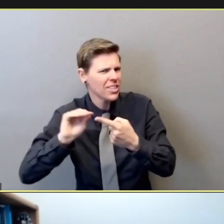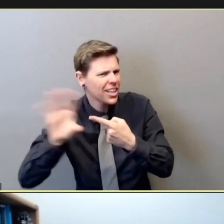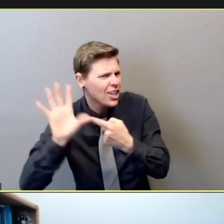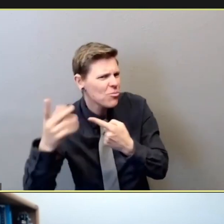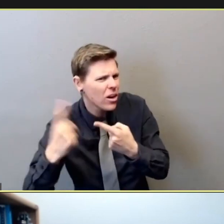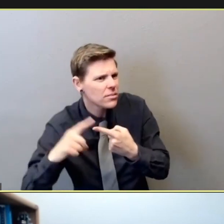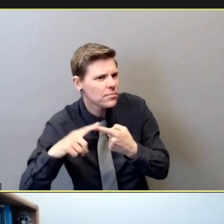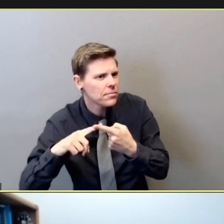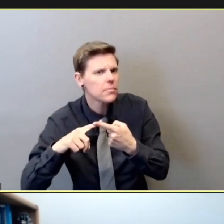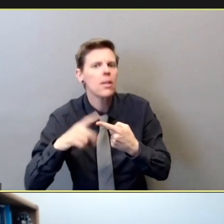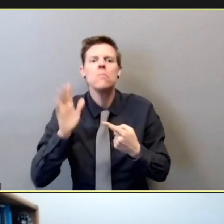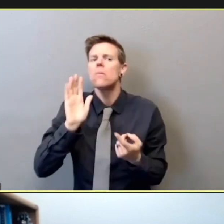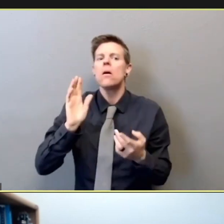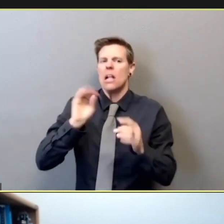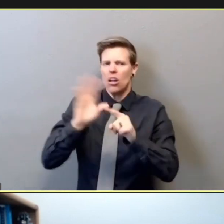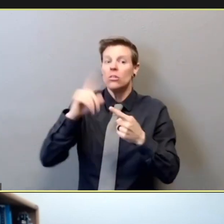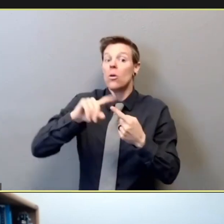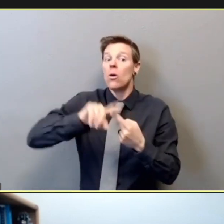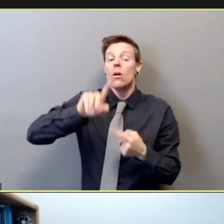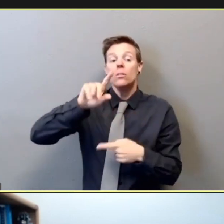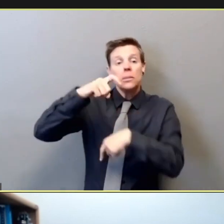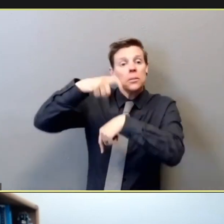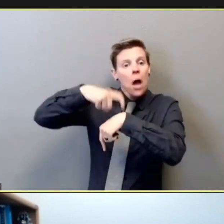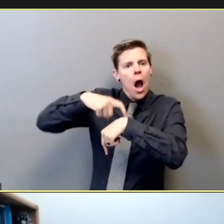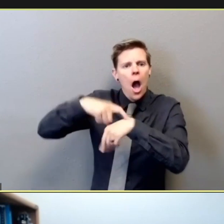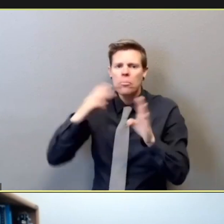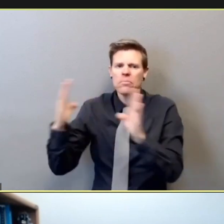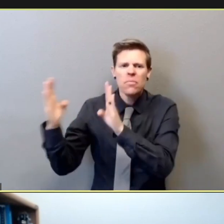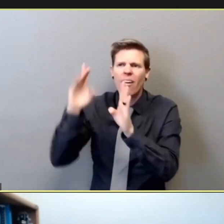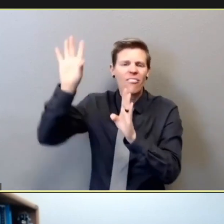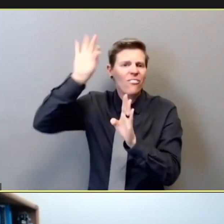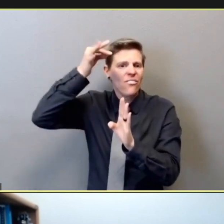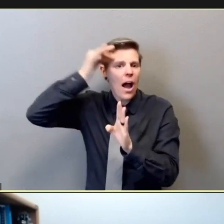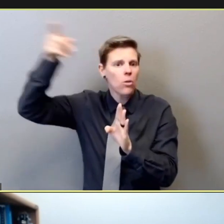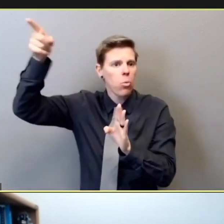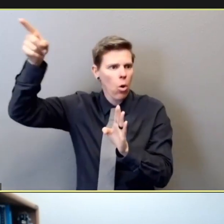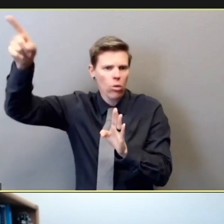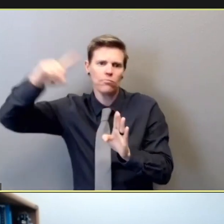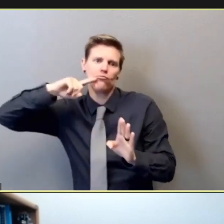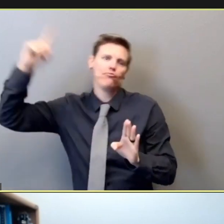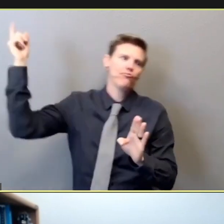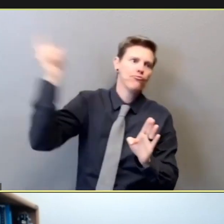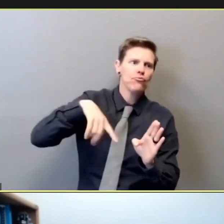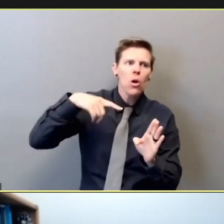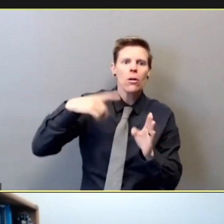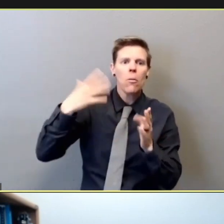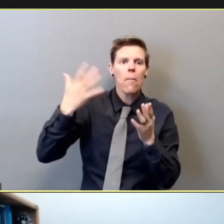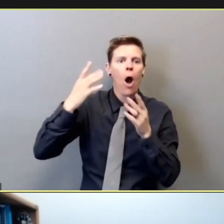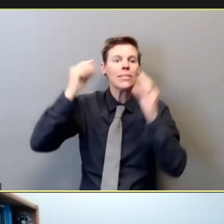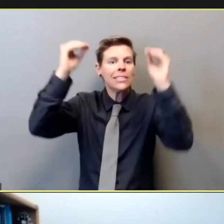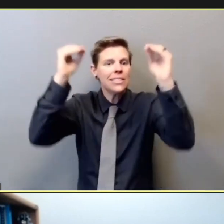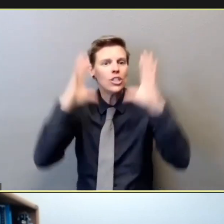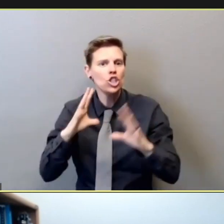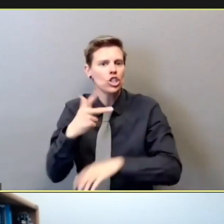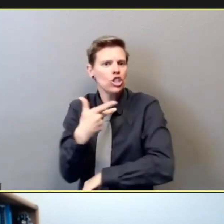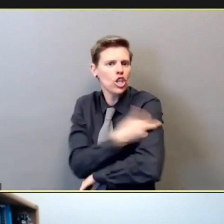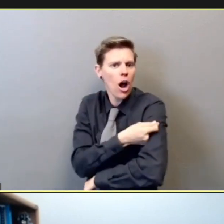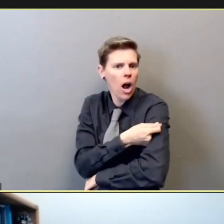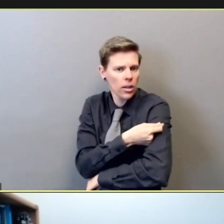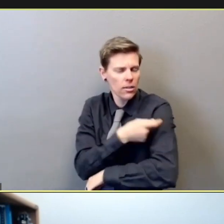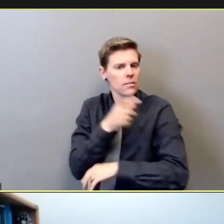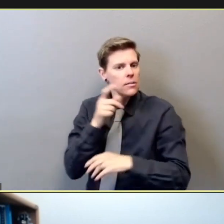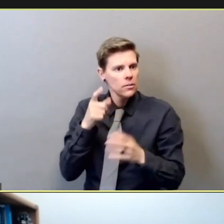frame with regards to the federal program with regards to teachers. Do you guys have an idea what that time frame might be before that program starts to get rolling